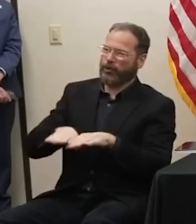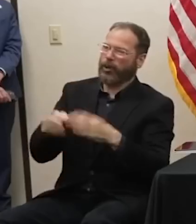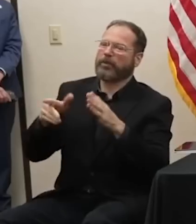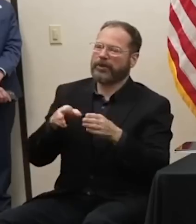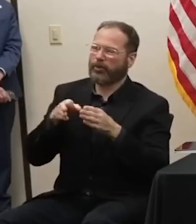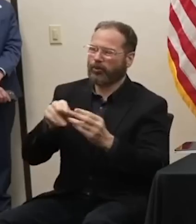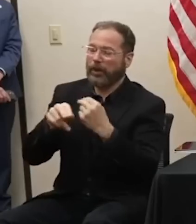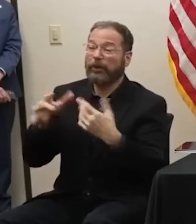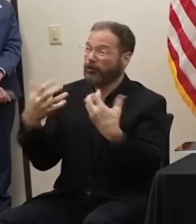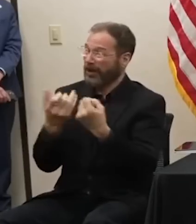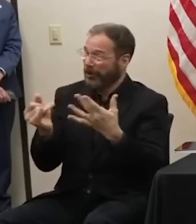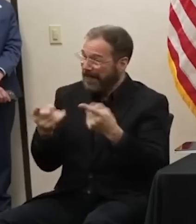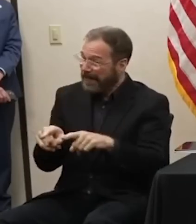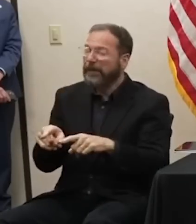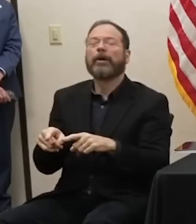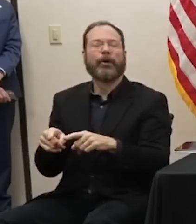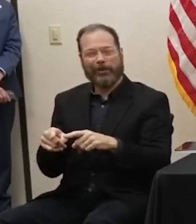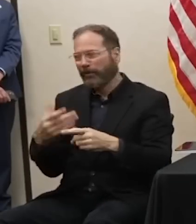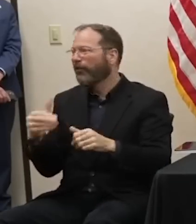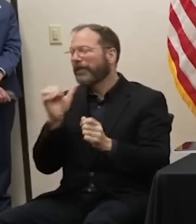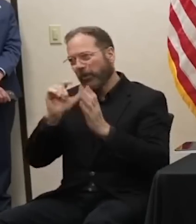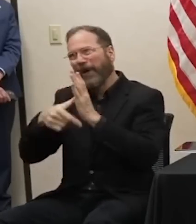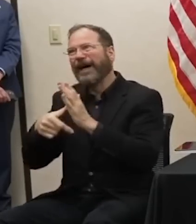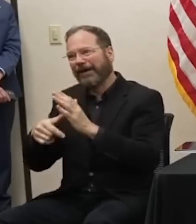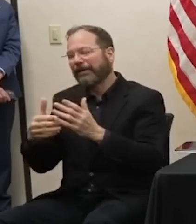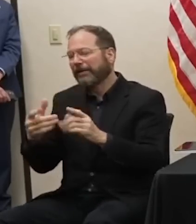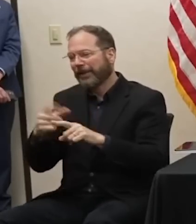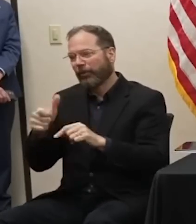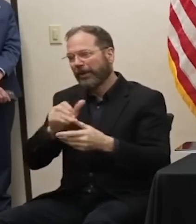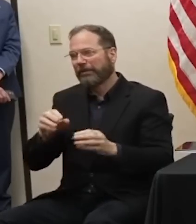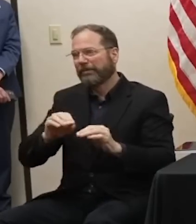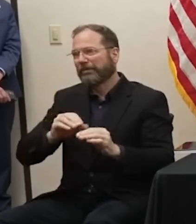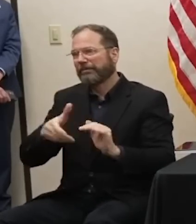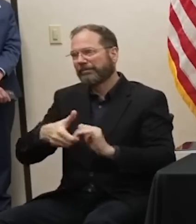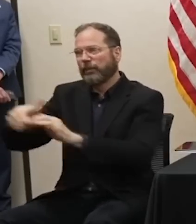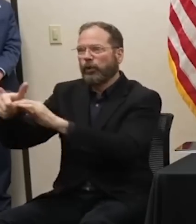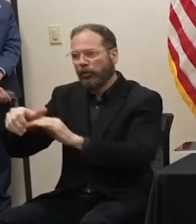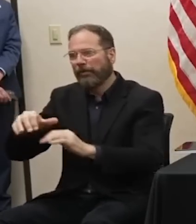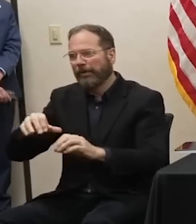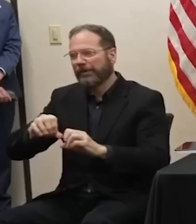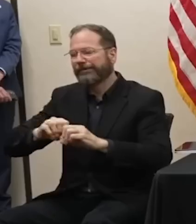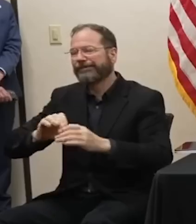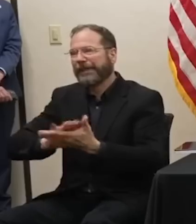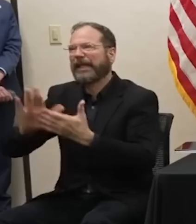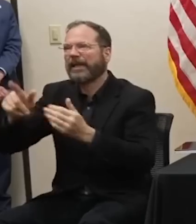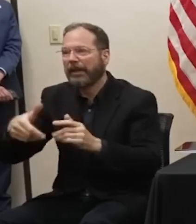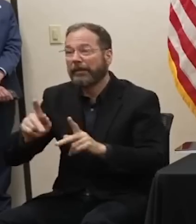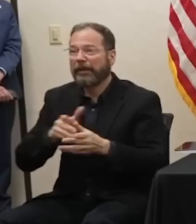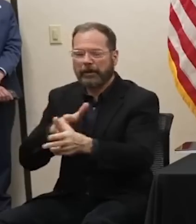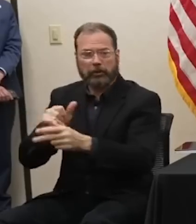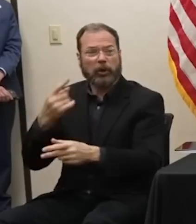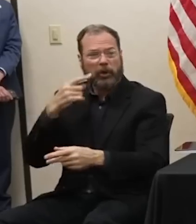our success in getting the roads reopened. Those wrecks that have already happened, it will be a while before we can get to them and start moving those